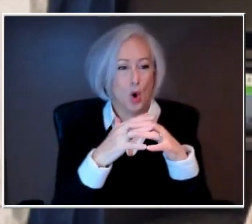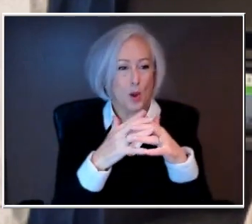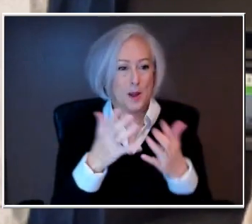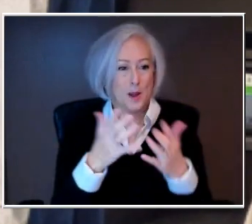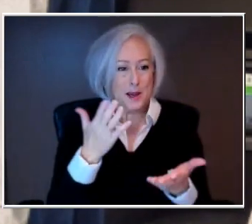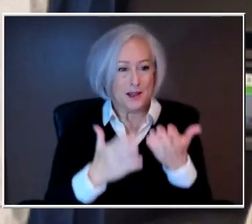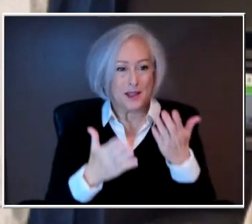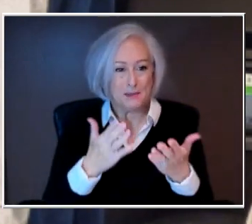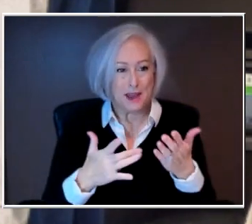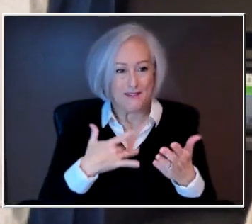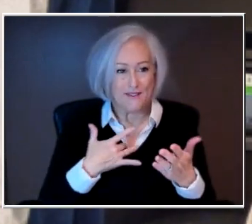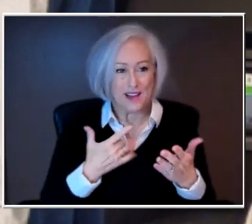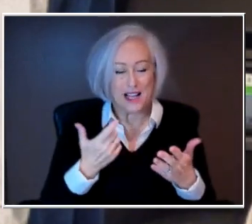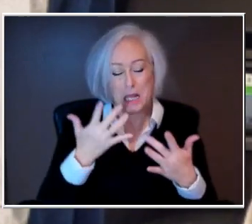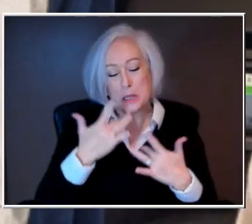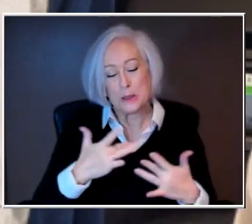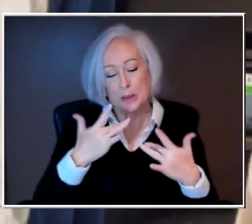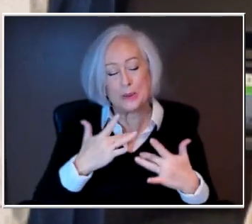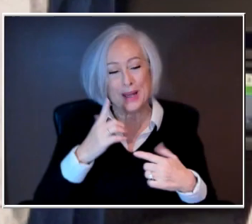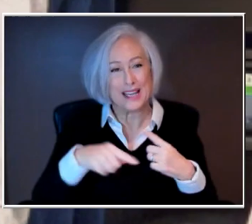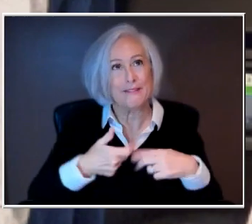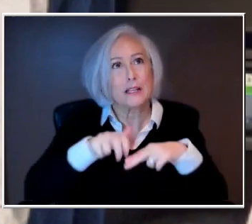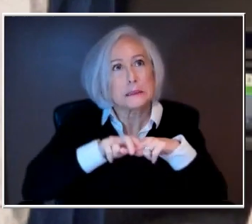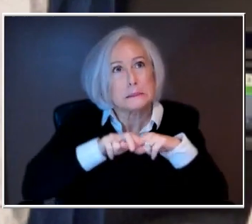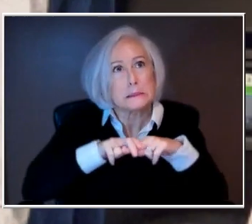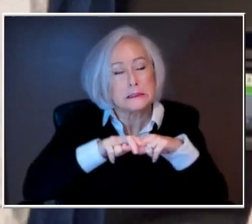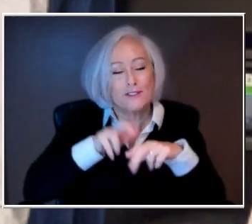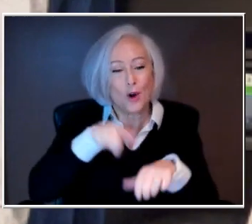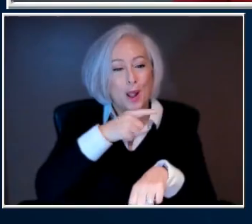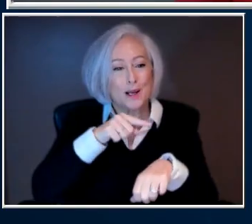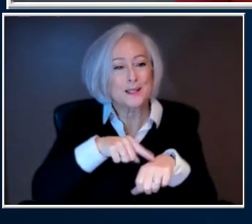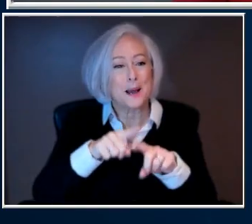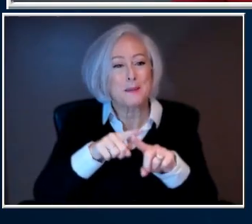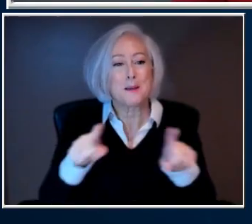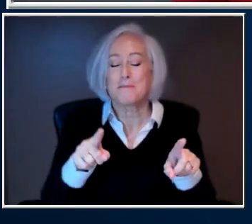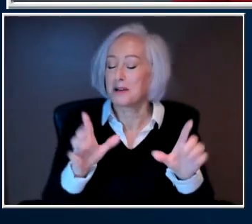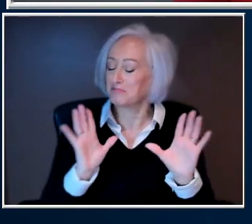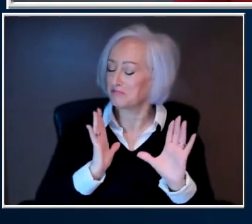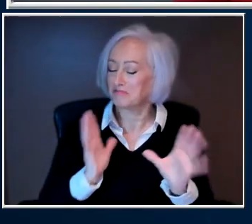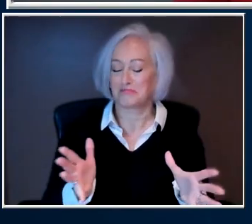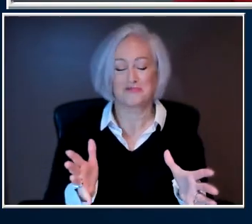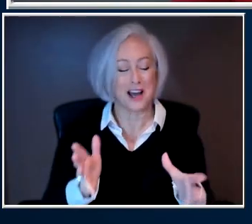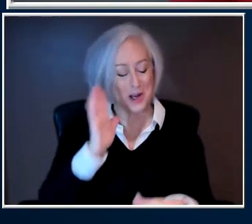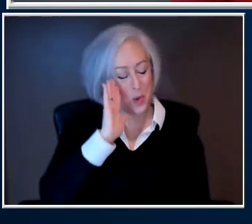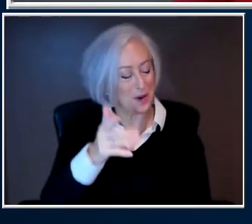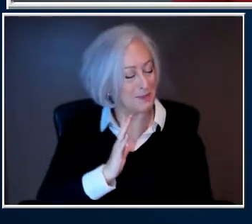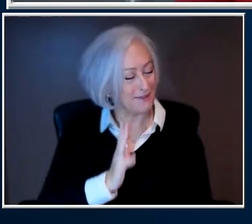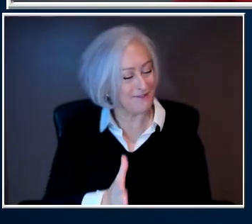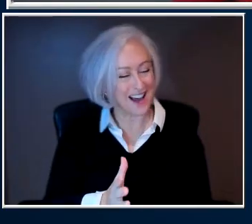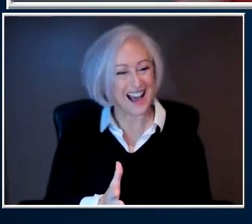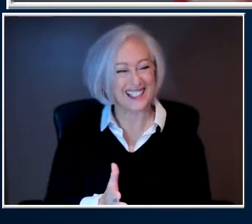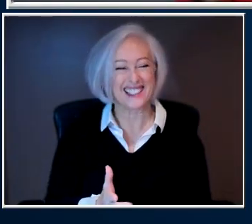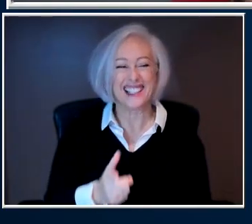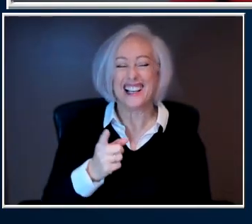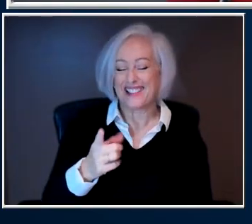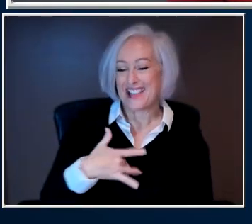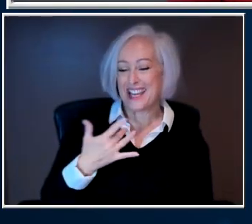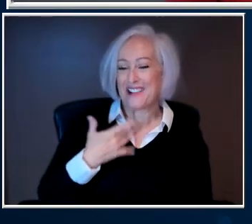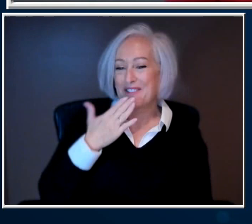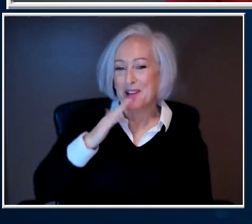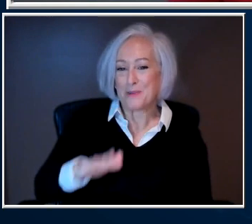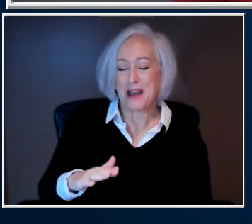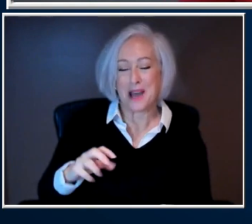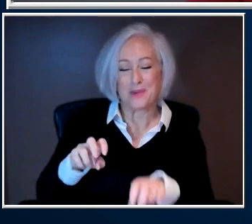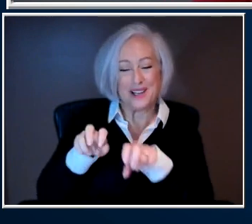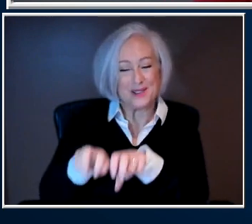a little bit sitting on the sideline for a while, but they'll be okay. All right, they can feel sorry for themselves sitting next to you. You guys can kind of commiserate a